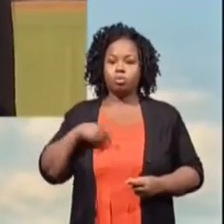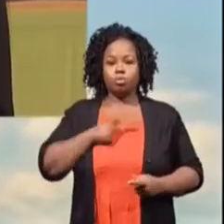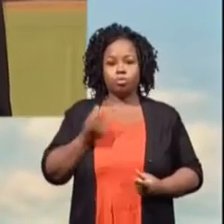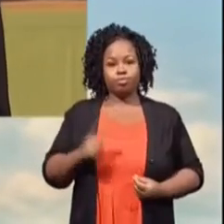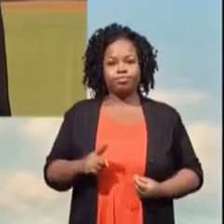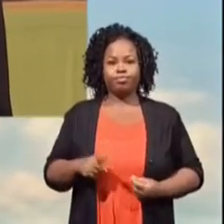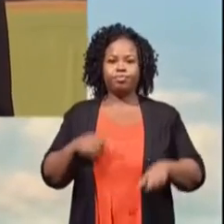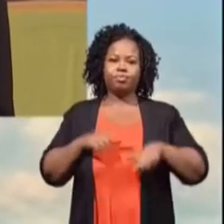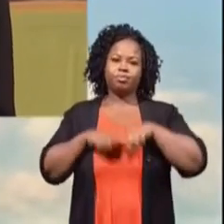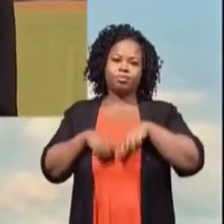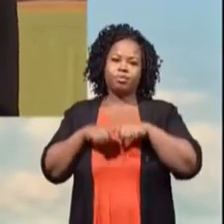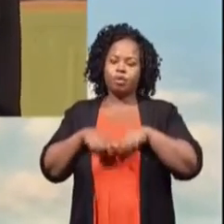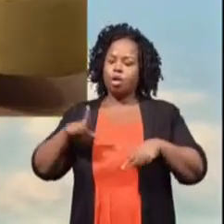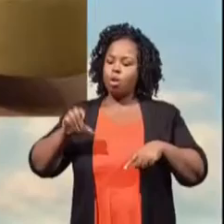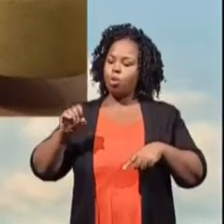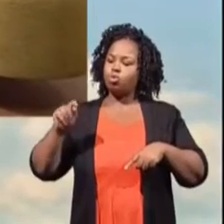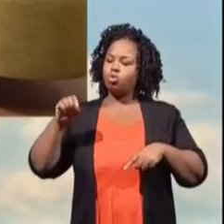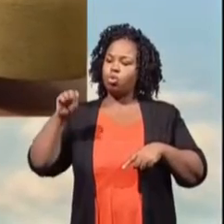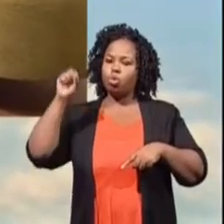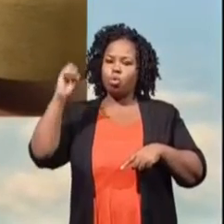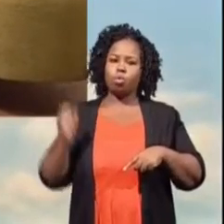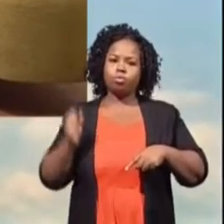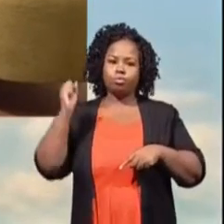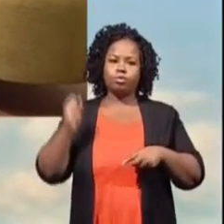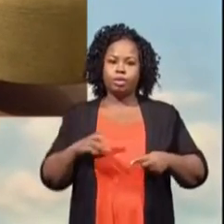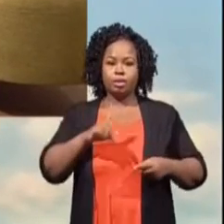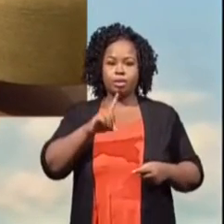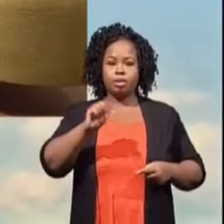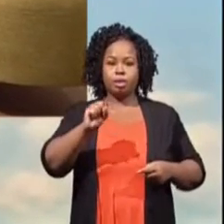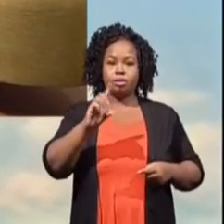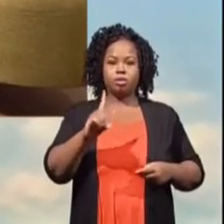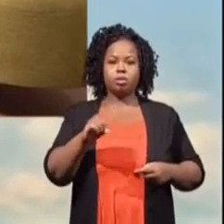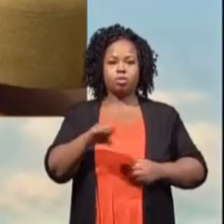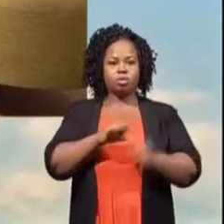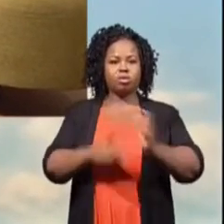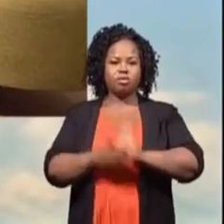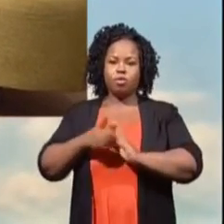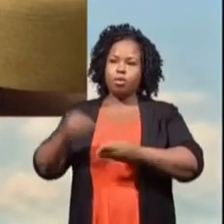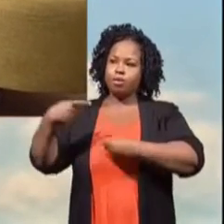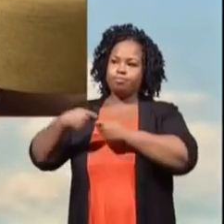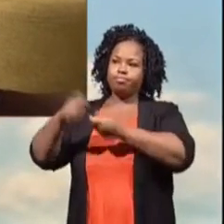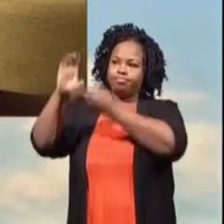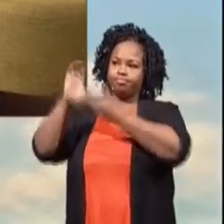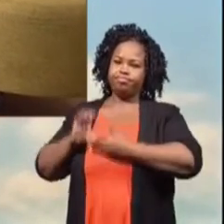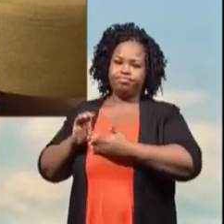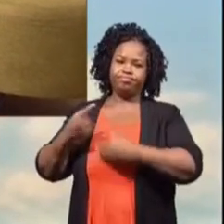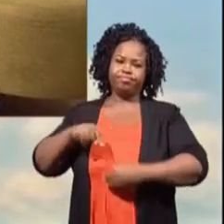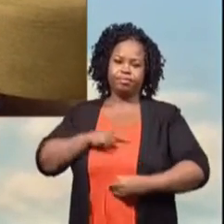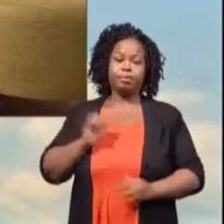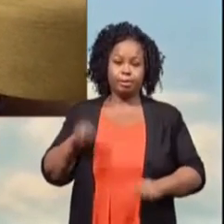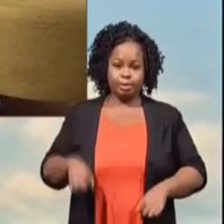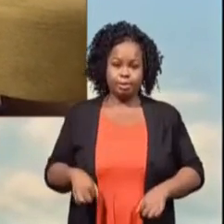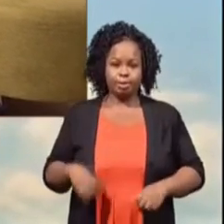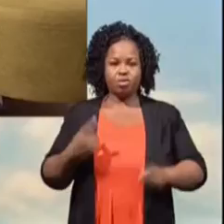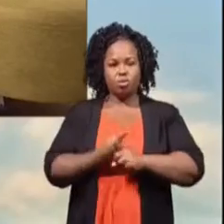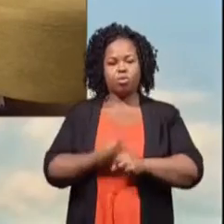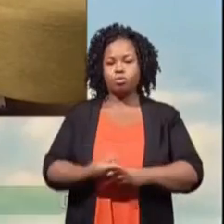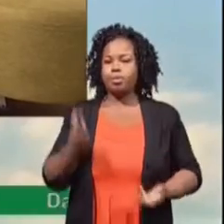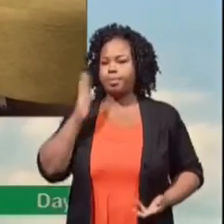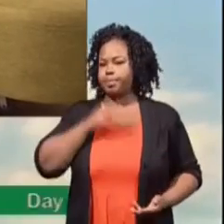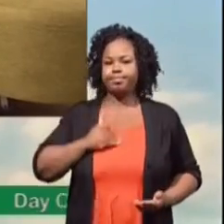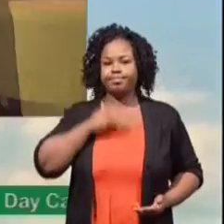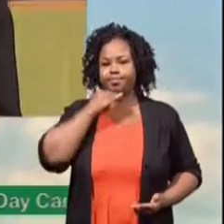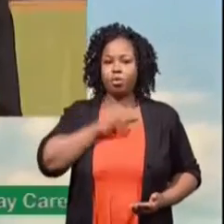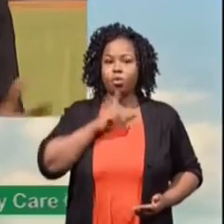rely kubo lotho. We rely with DSD. DSD also comes in terms of funding, Department of Social Development, yes. But that is not